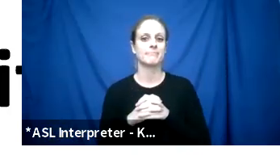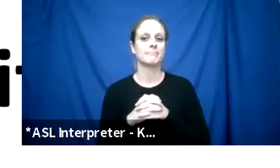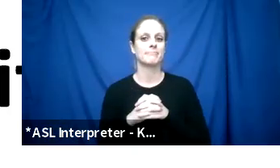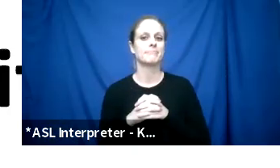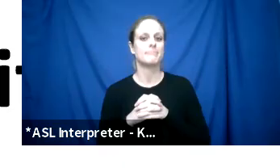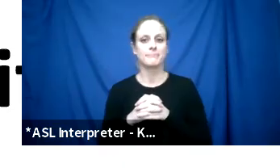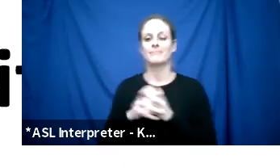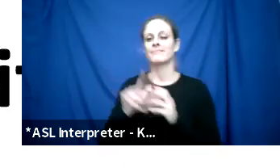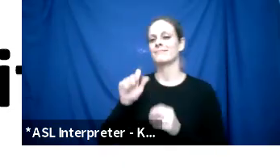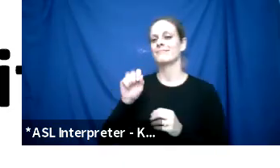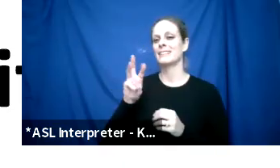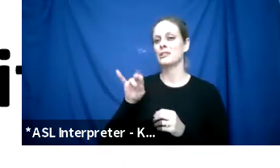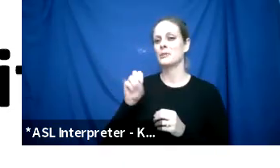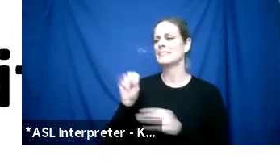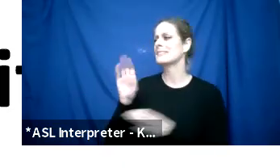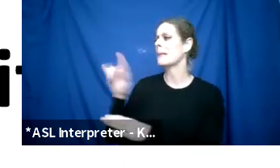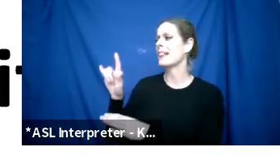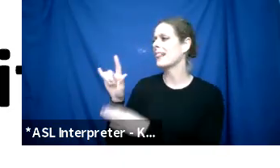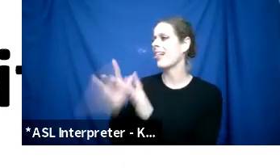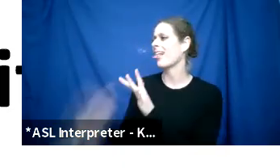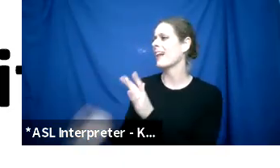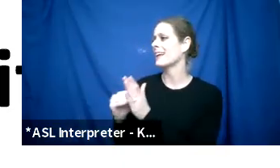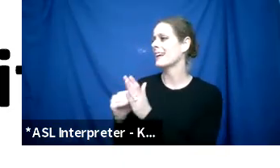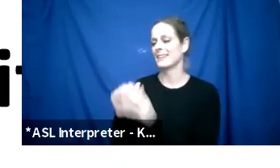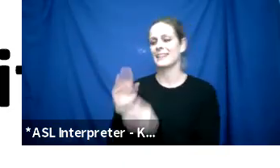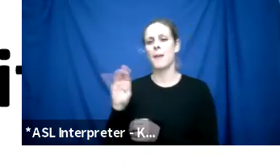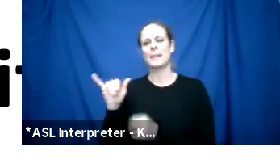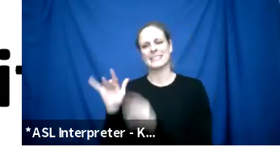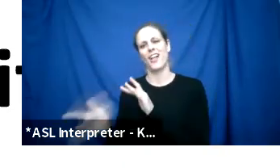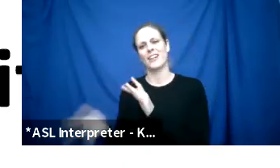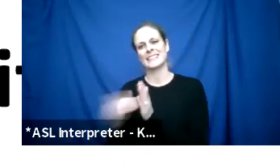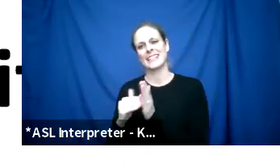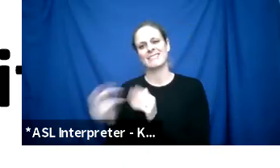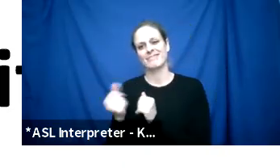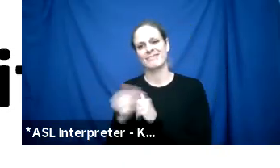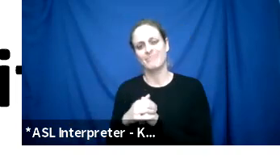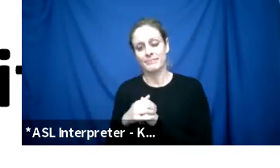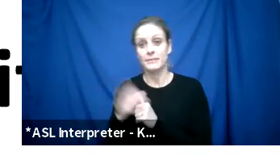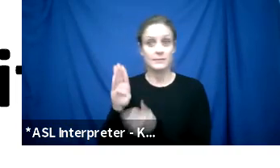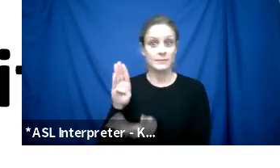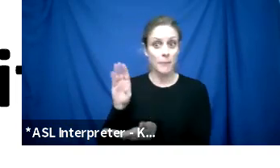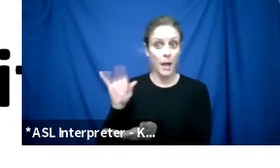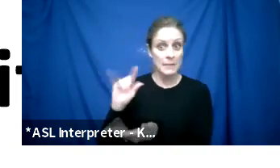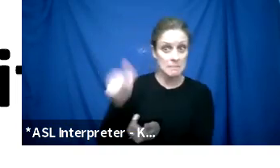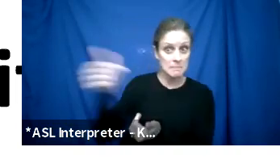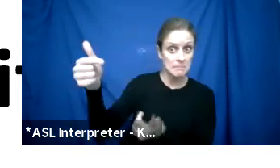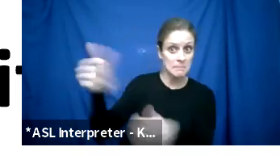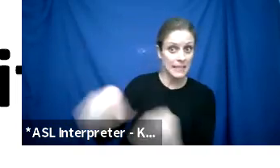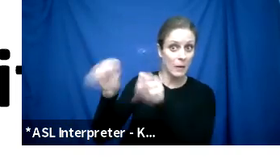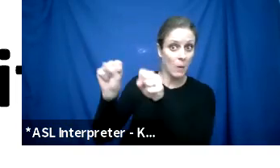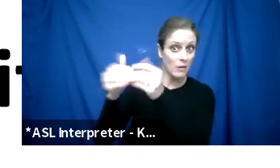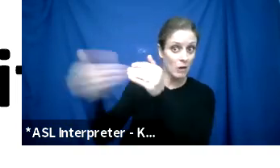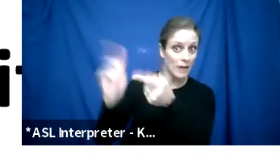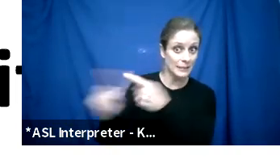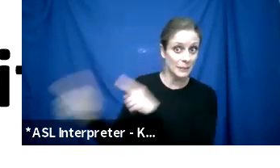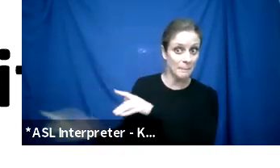Okay, Bill, we lost you and it's again. Lost him again. Okay, Bobby, you want to take over until he